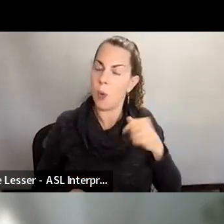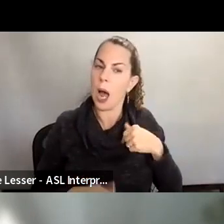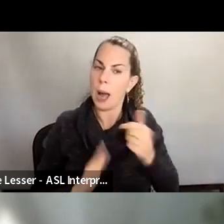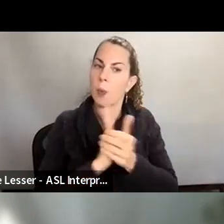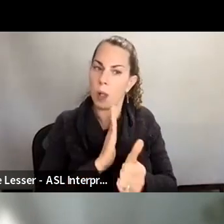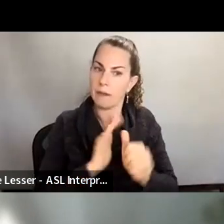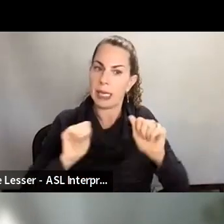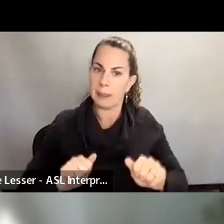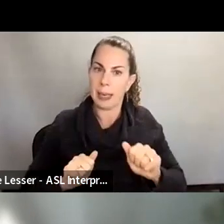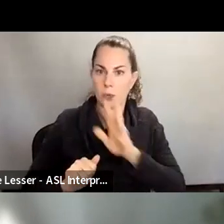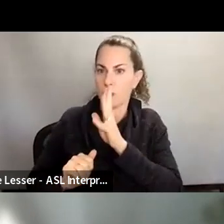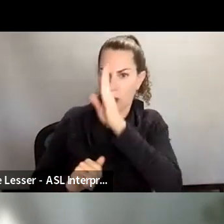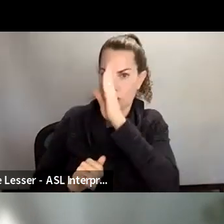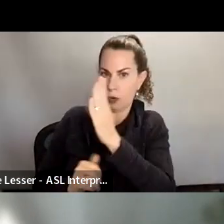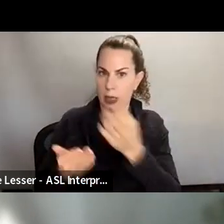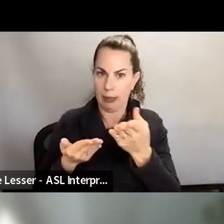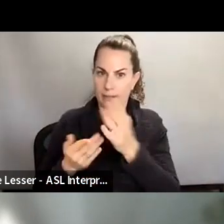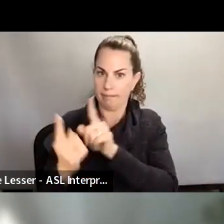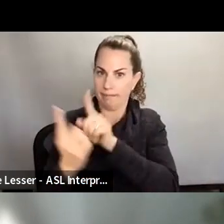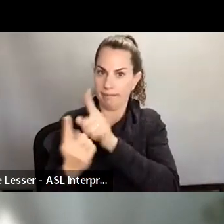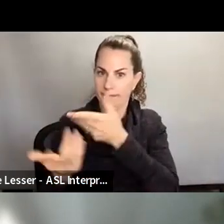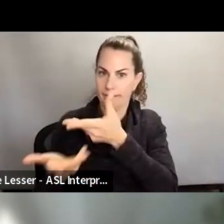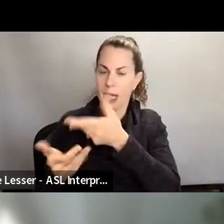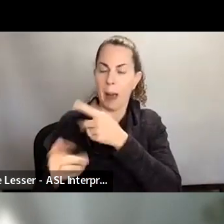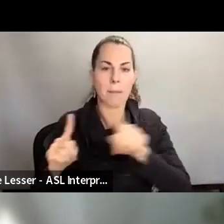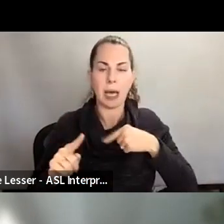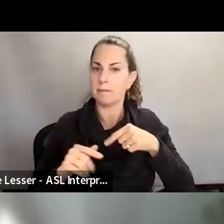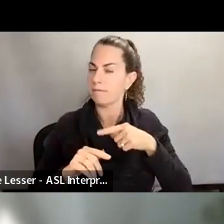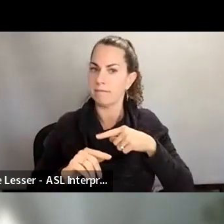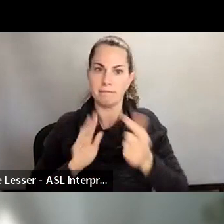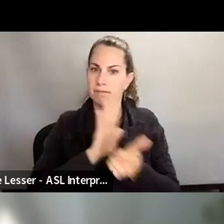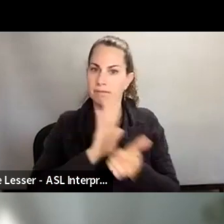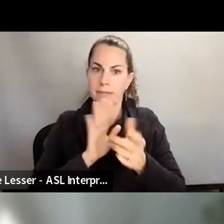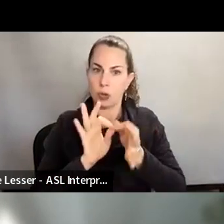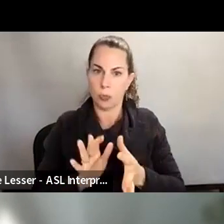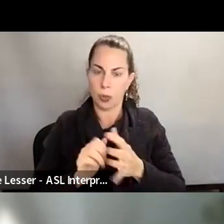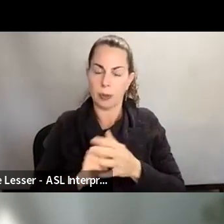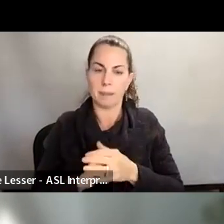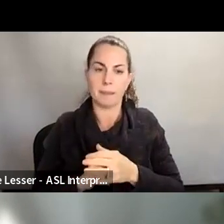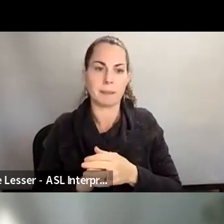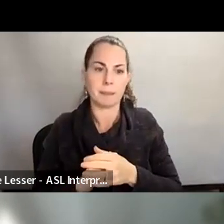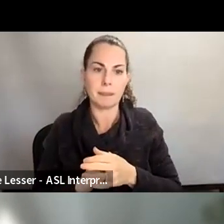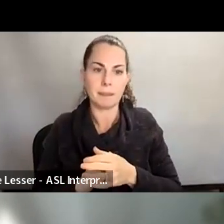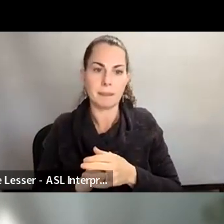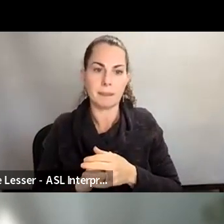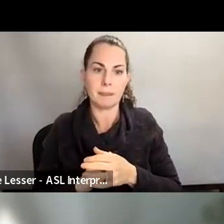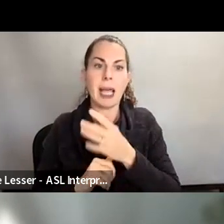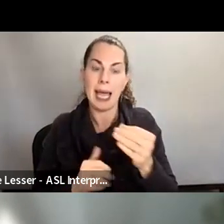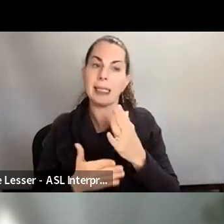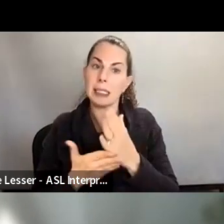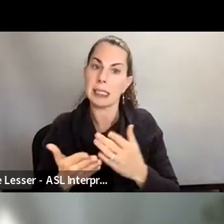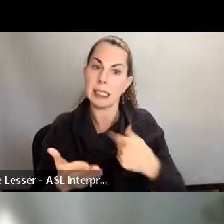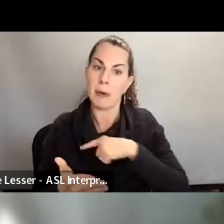do this myself, but I'm not able to do interpreting. And some of the residents oftentimes would also be black and blue,